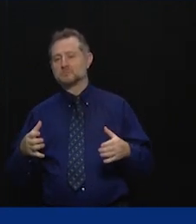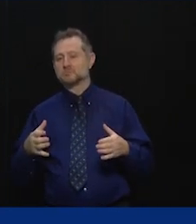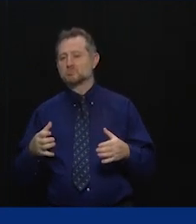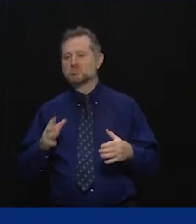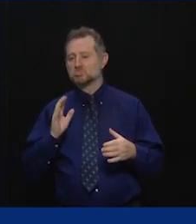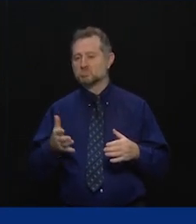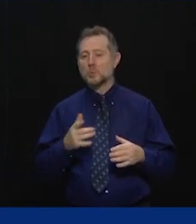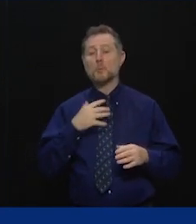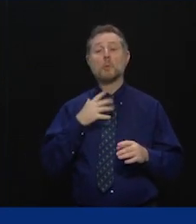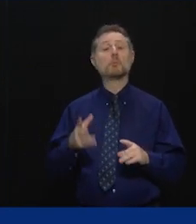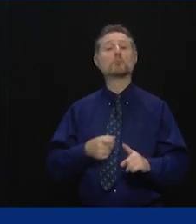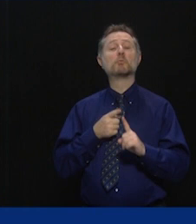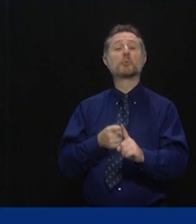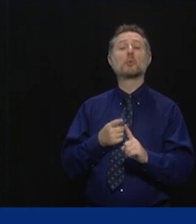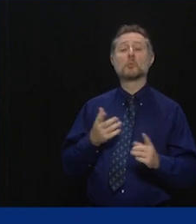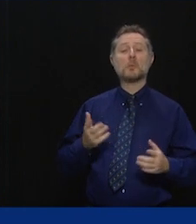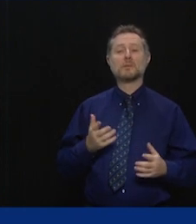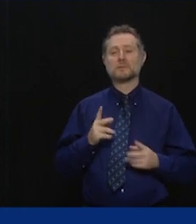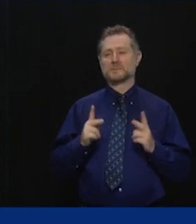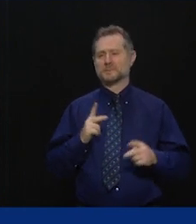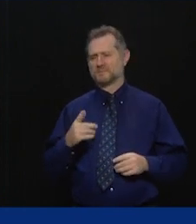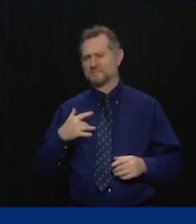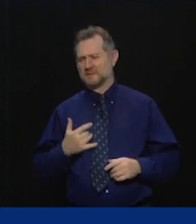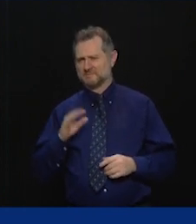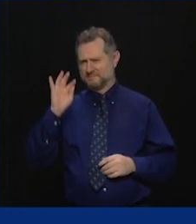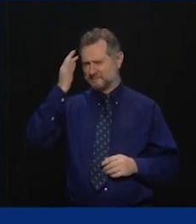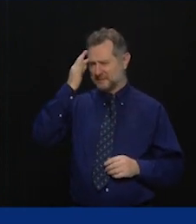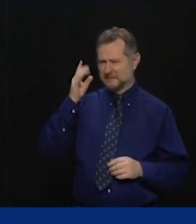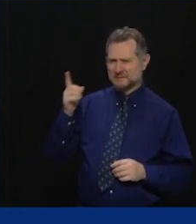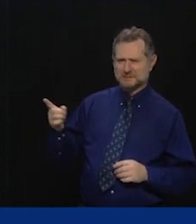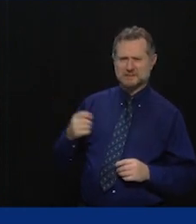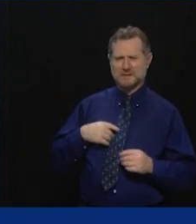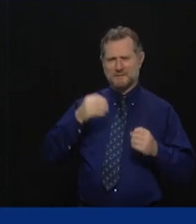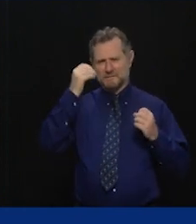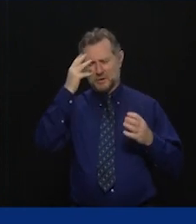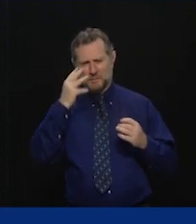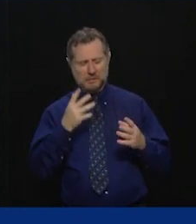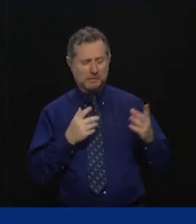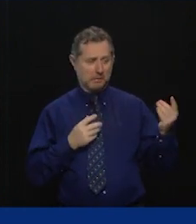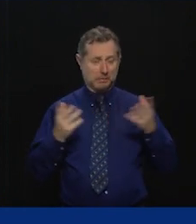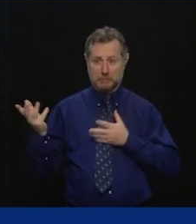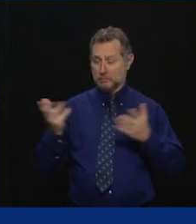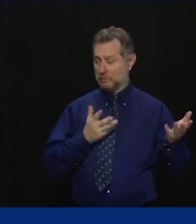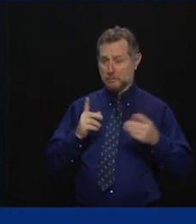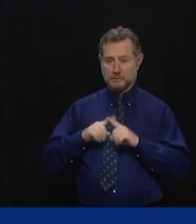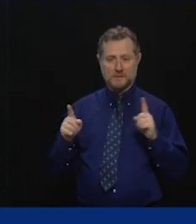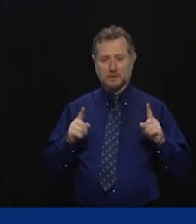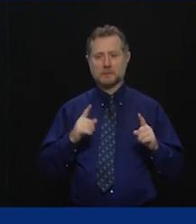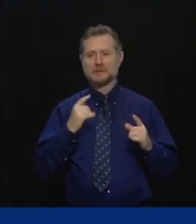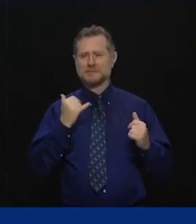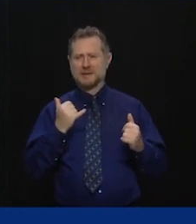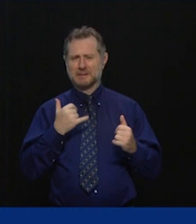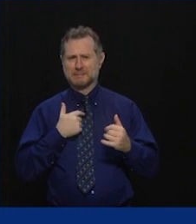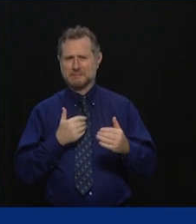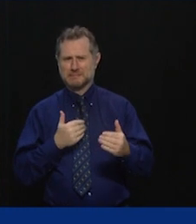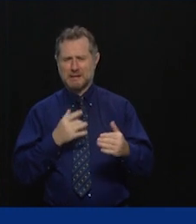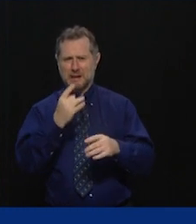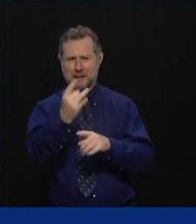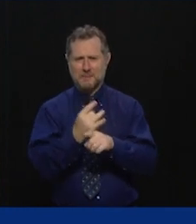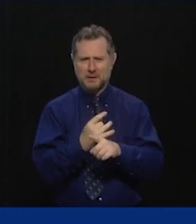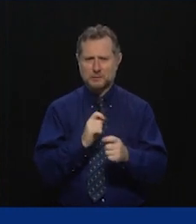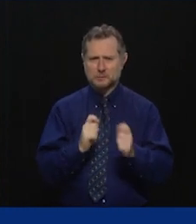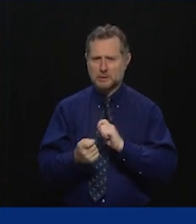such conflicting information coming out of the federal government. It keeps changing. And, you know, it's supposed to be 8 months. It might be 6 months. I think everyone